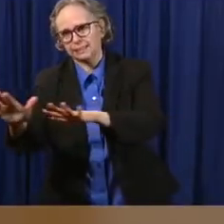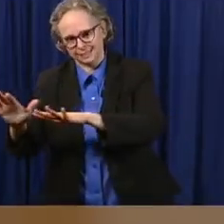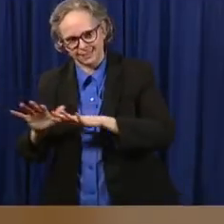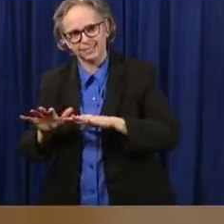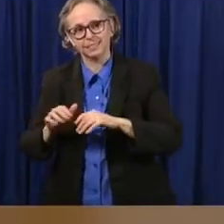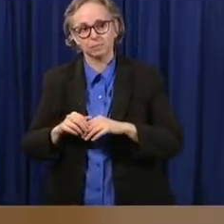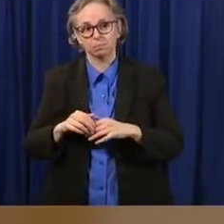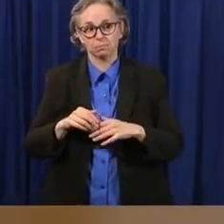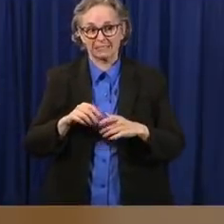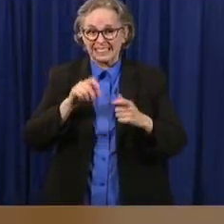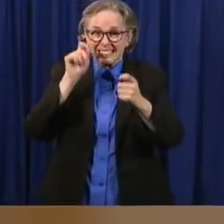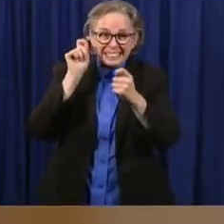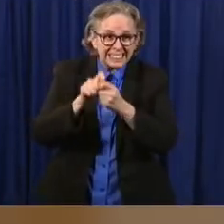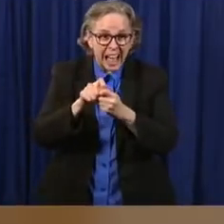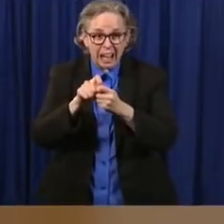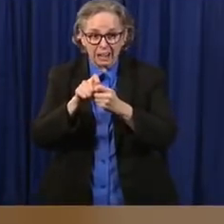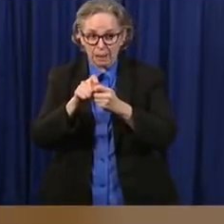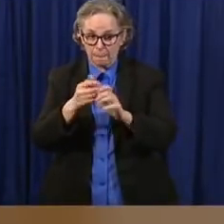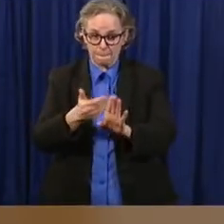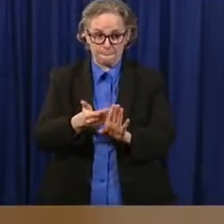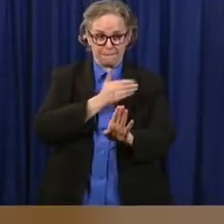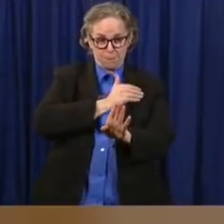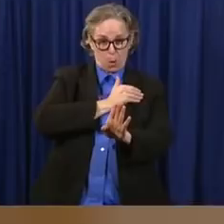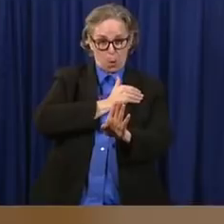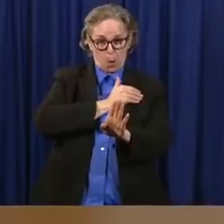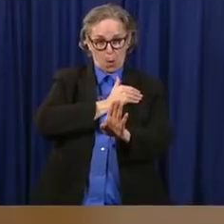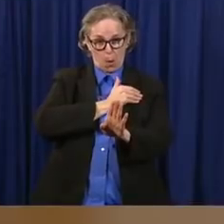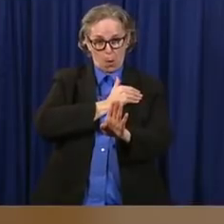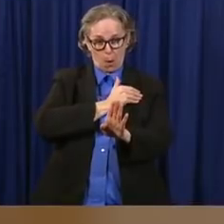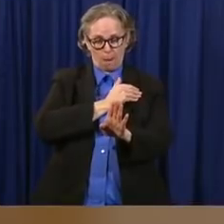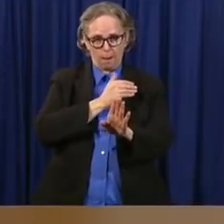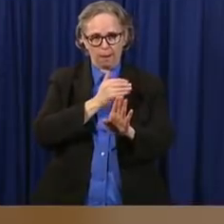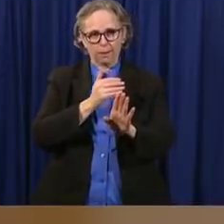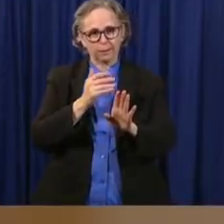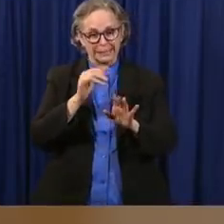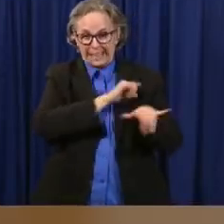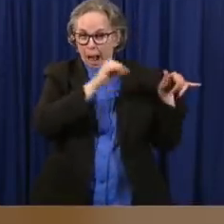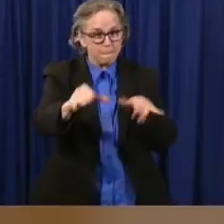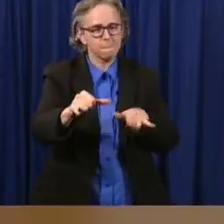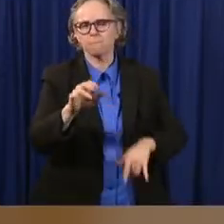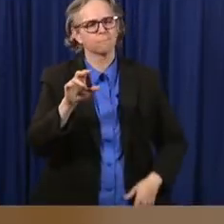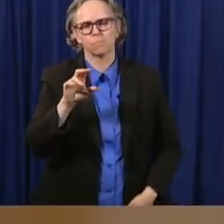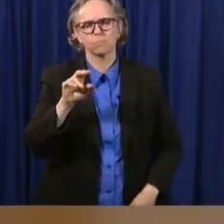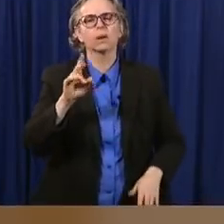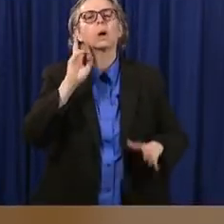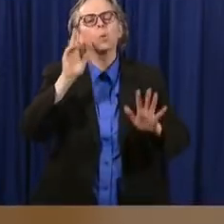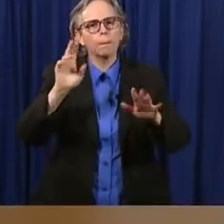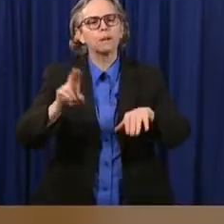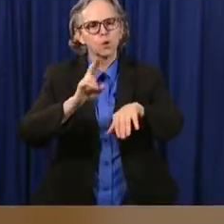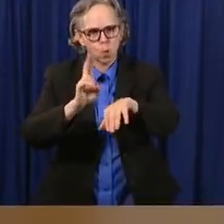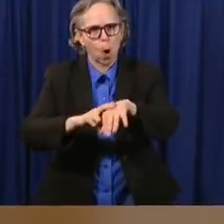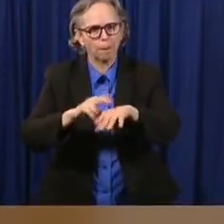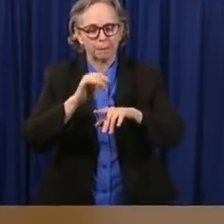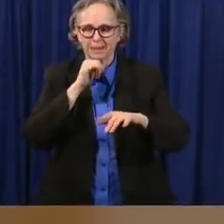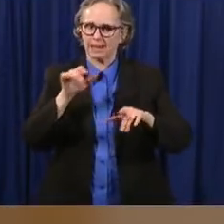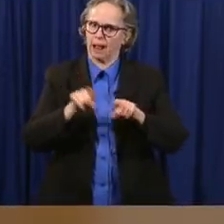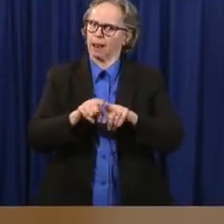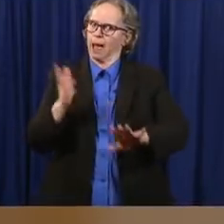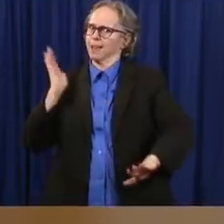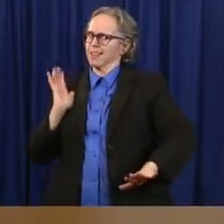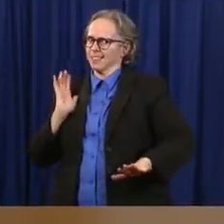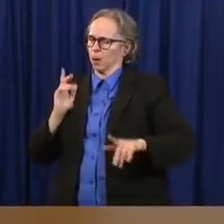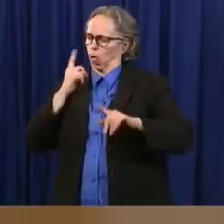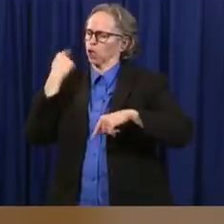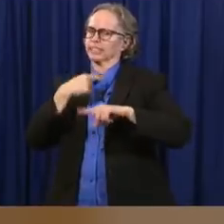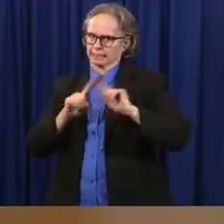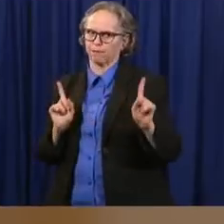like normal until we have a vaccine, but certainly not what we're experiencing now. And that guidance will really continue to